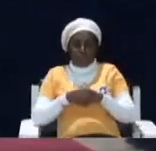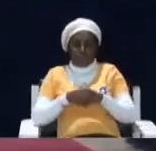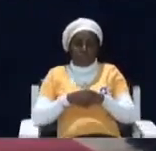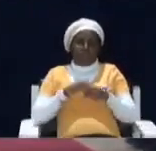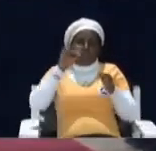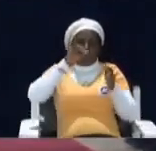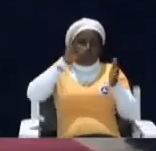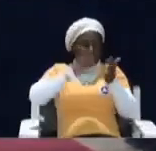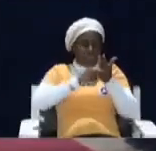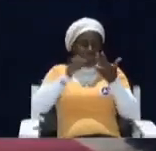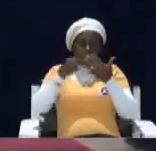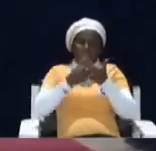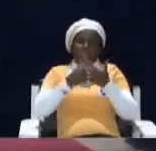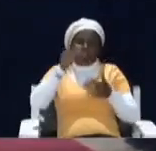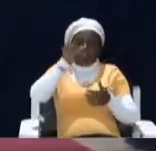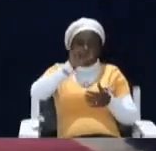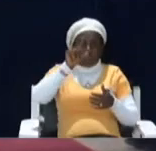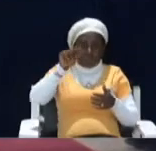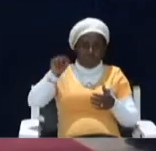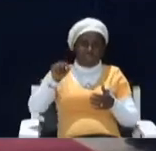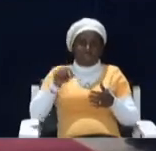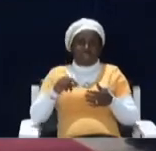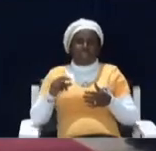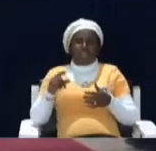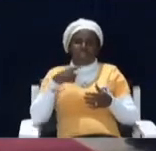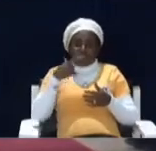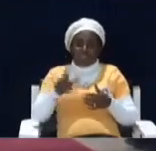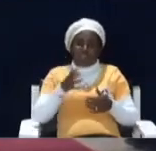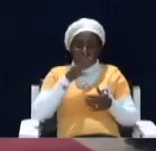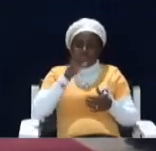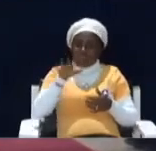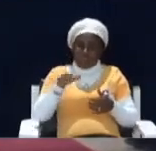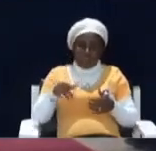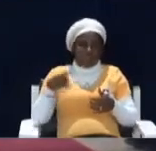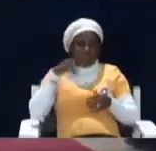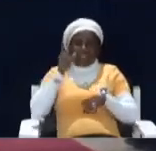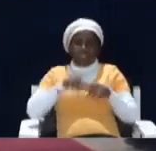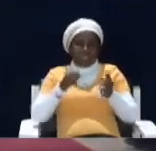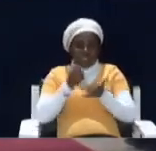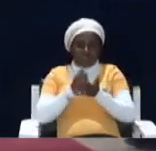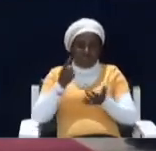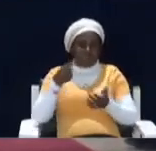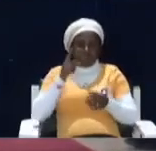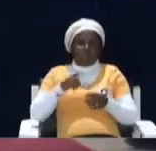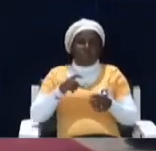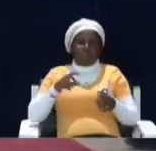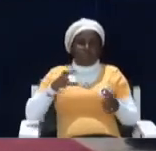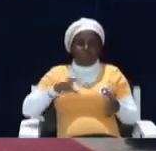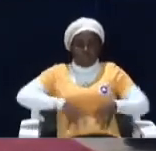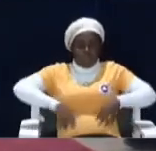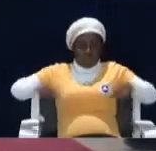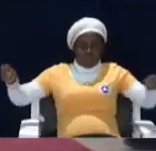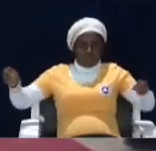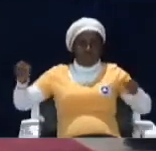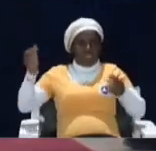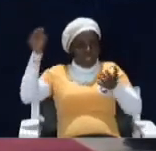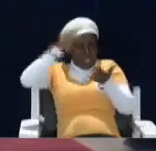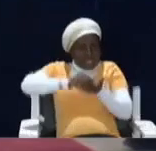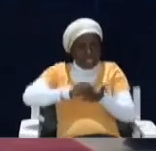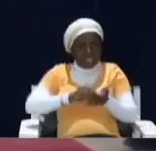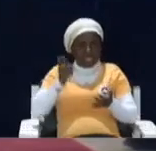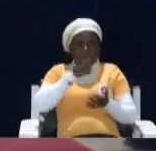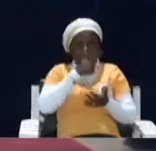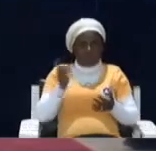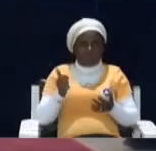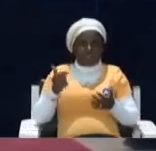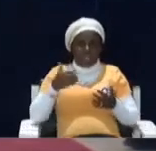January 2020, he told me, he said, "Madam, we can't help you. We will need to remove your two ovaries because you have